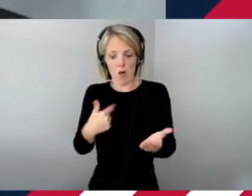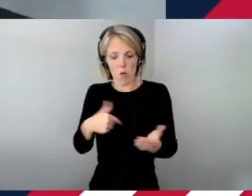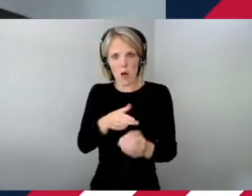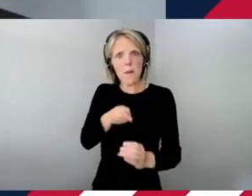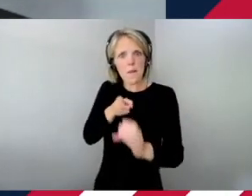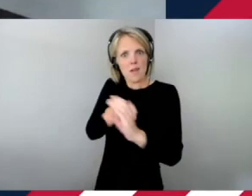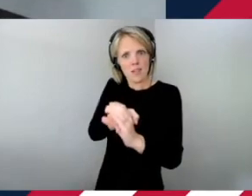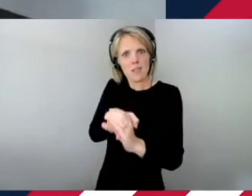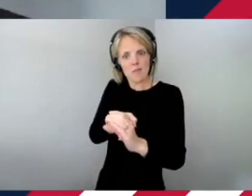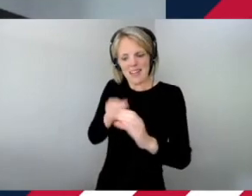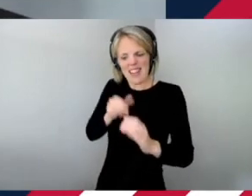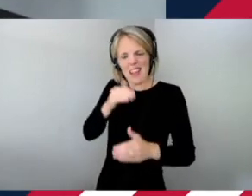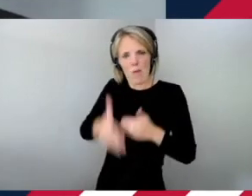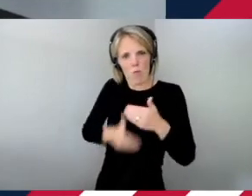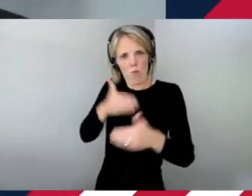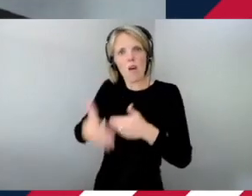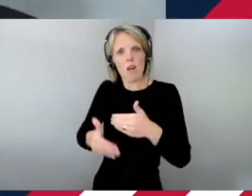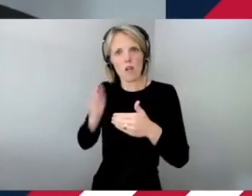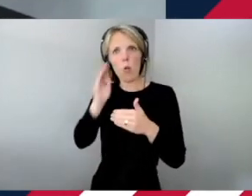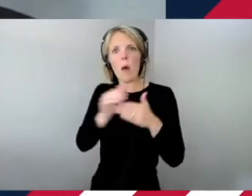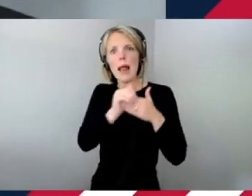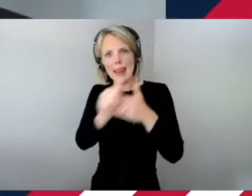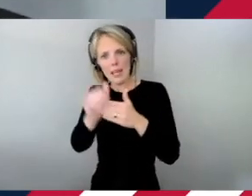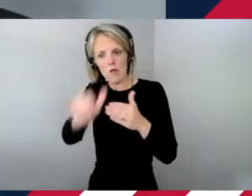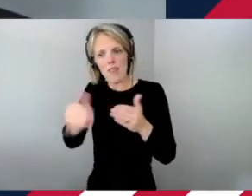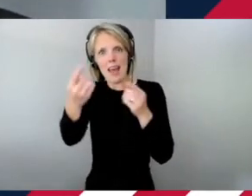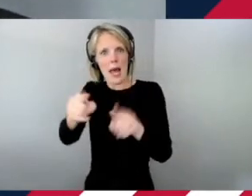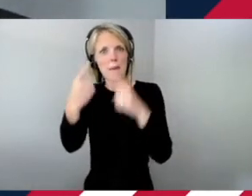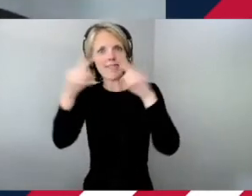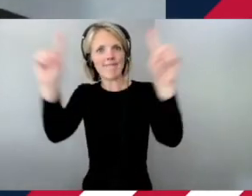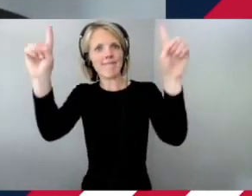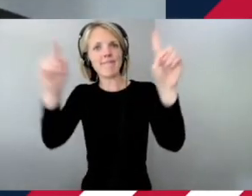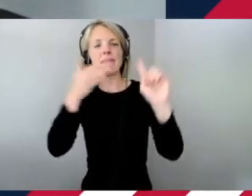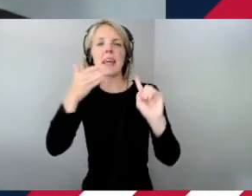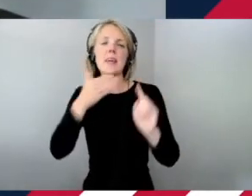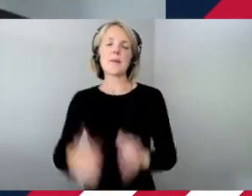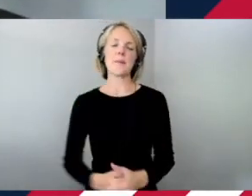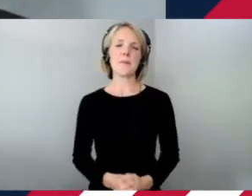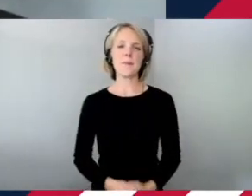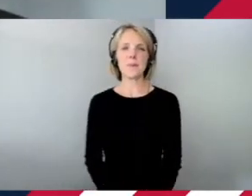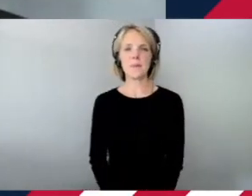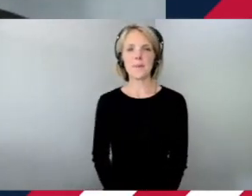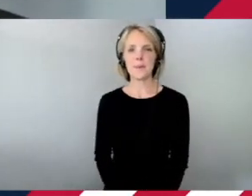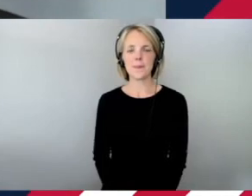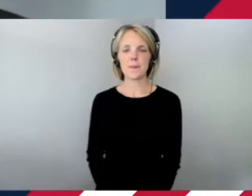the process that's going to lead to that. Thank you.